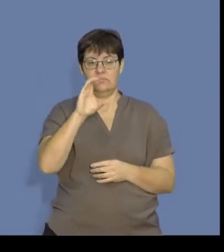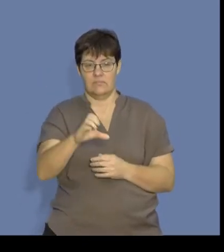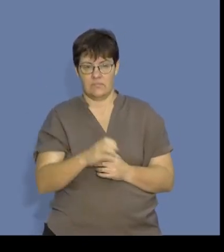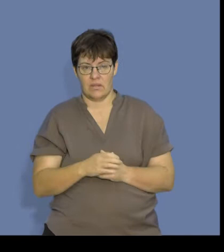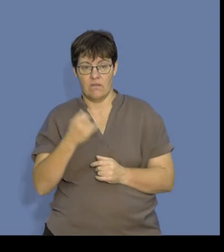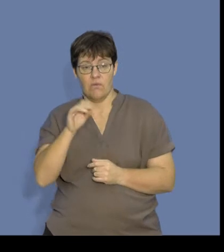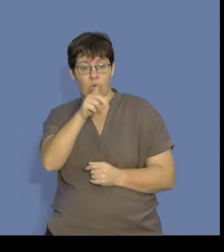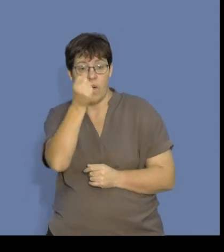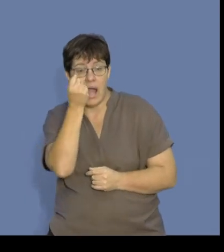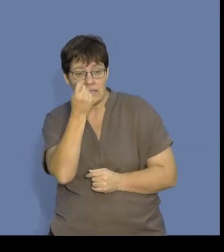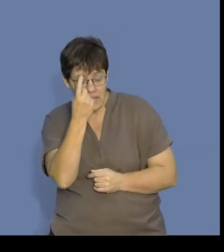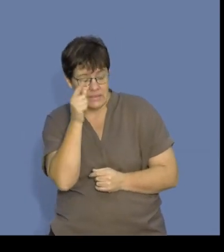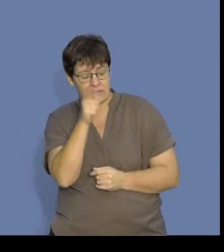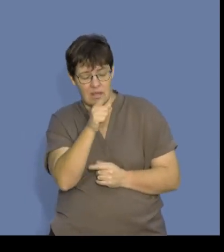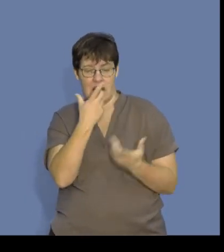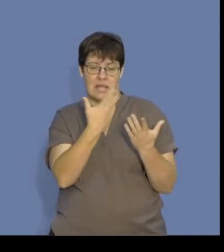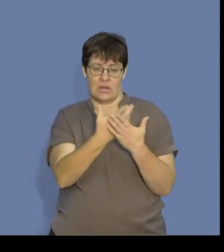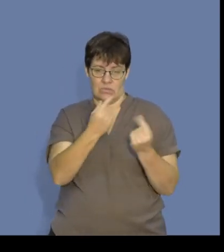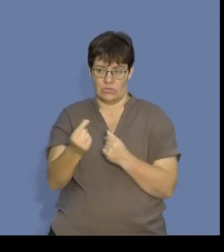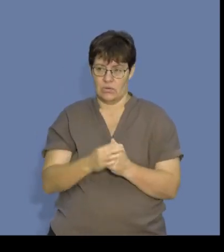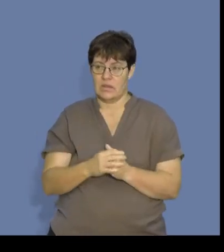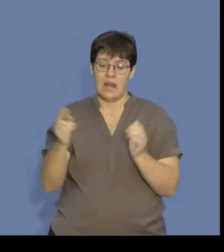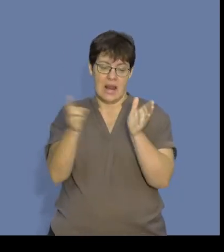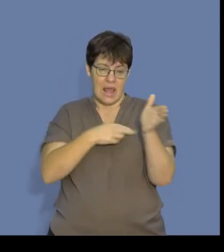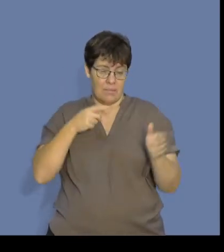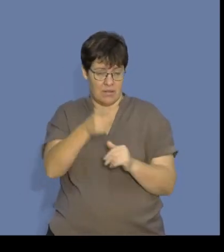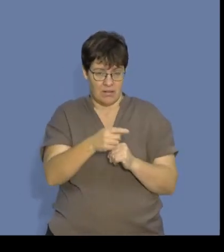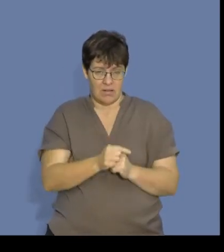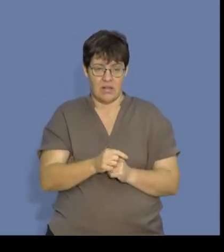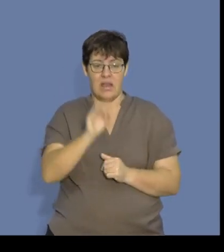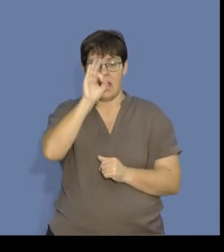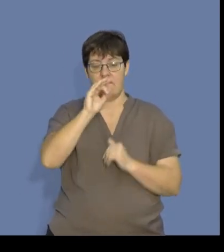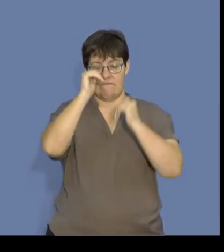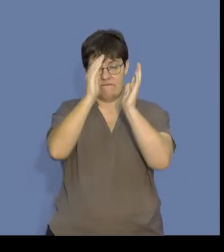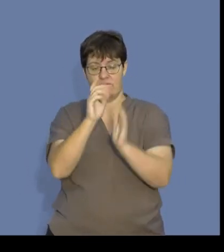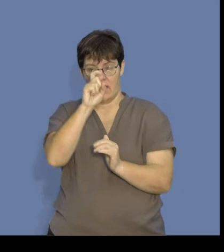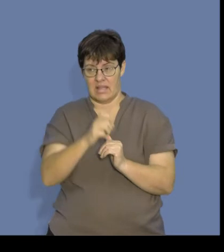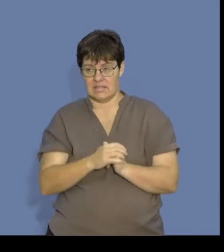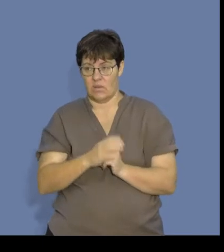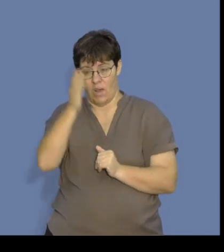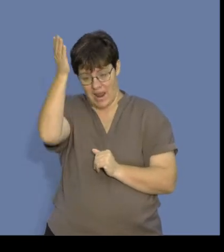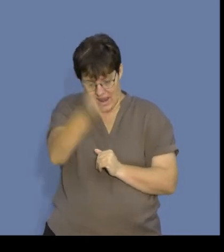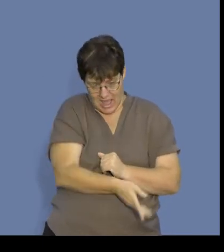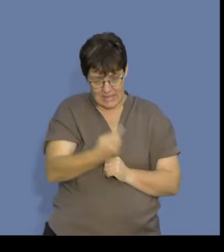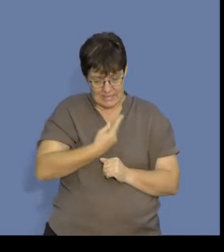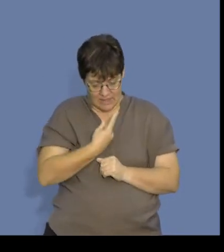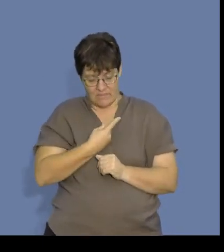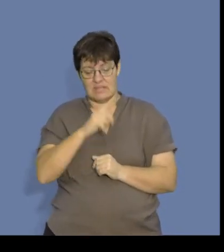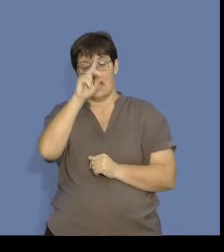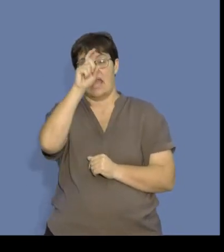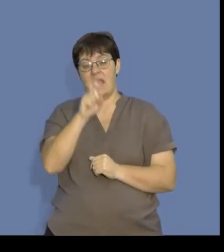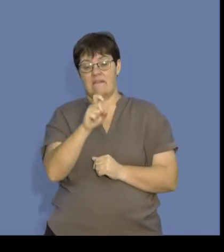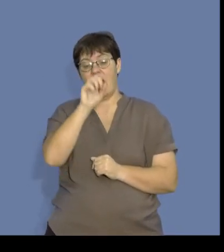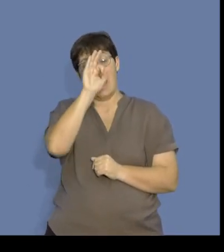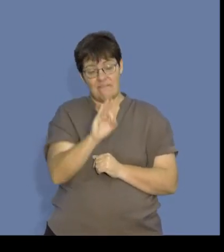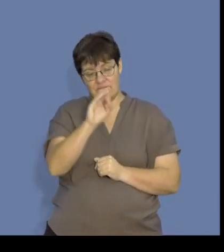A, B, and C. But for you to understand them, you can do that. And then you label this as f of x, the line itself.